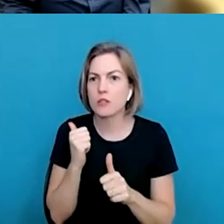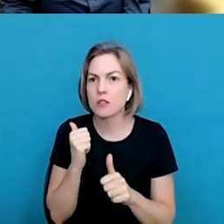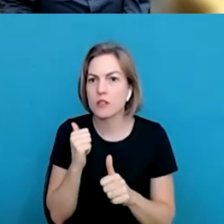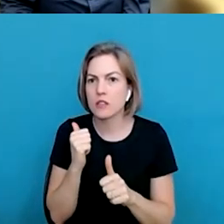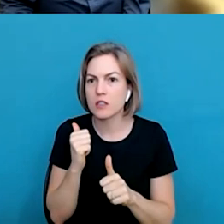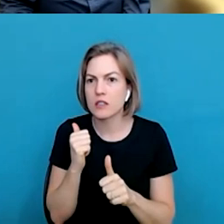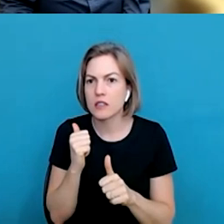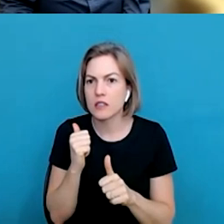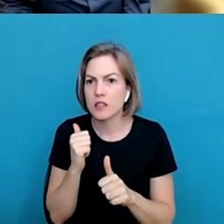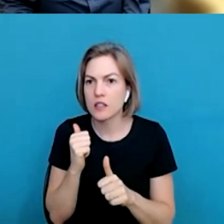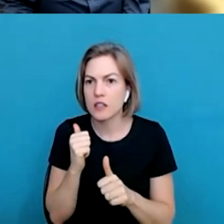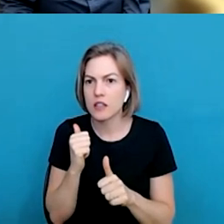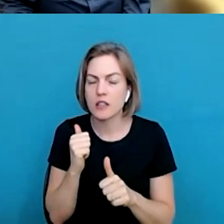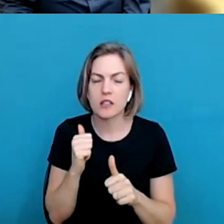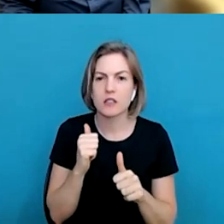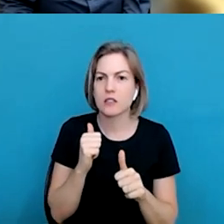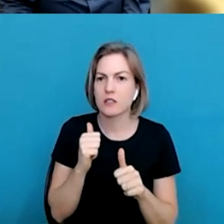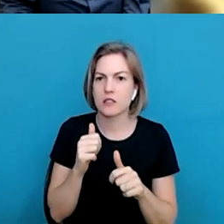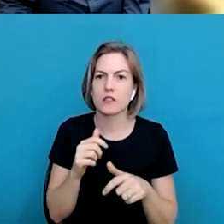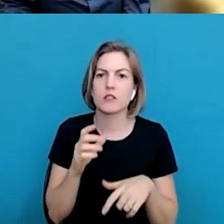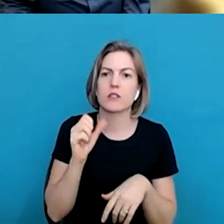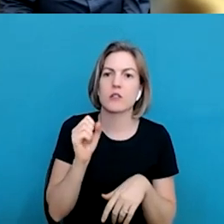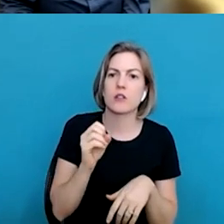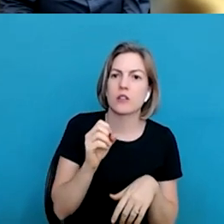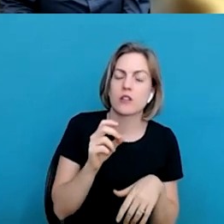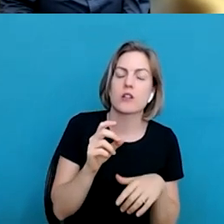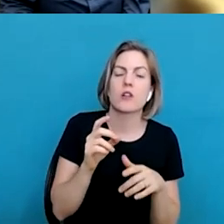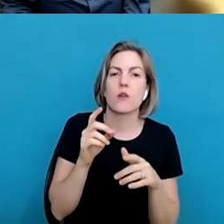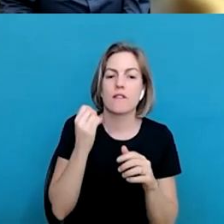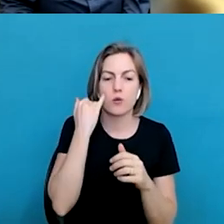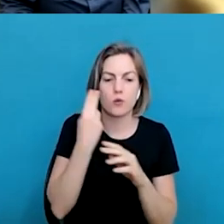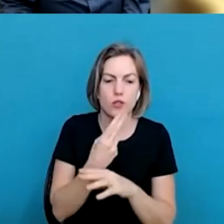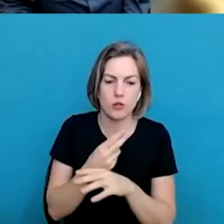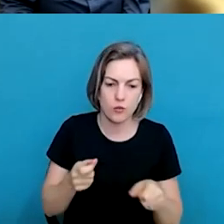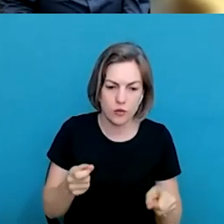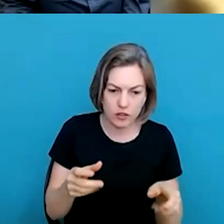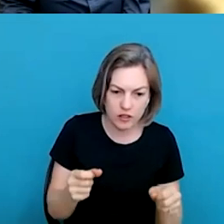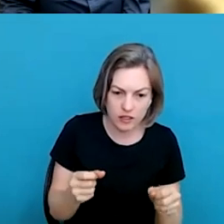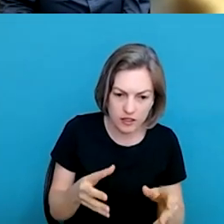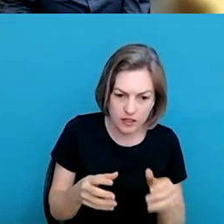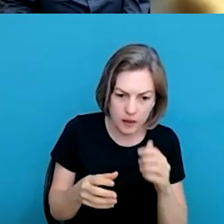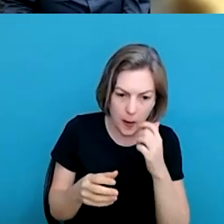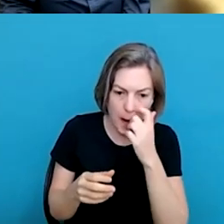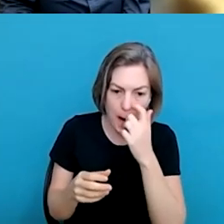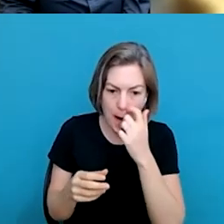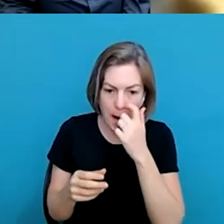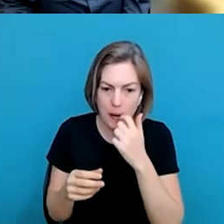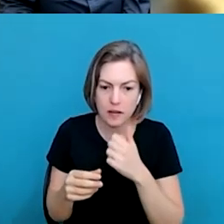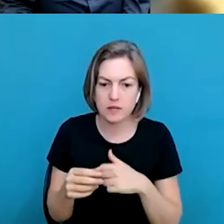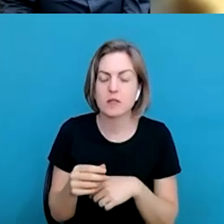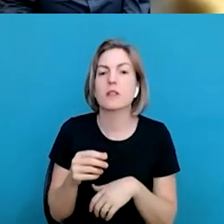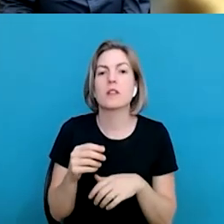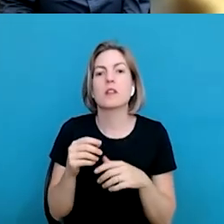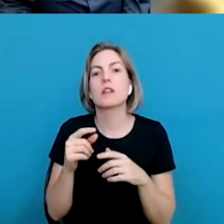know that if you are a wheelchair user, you need to have your suits and things cut differently, and